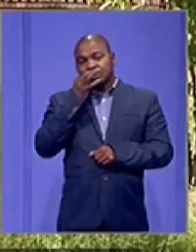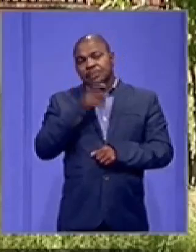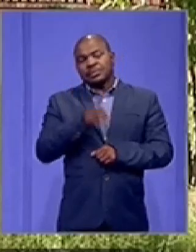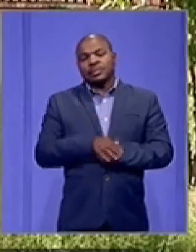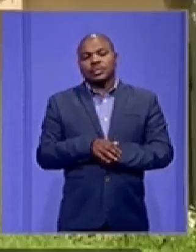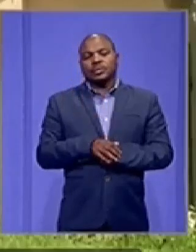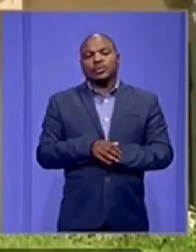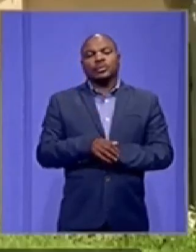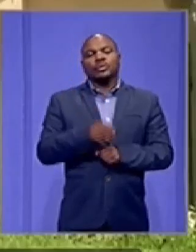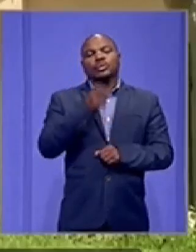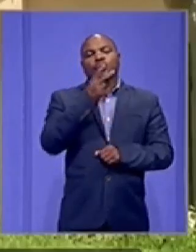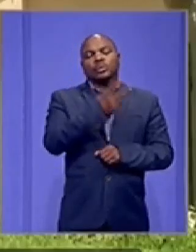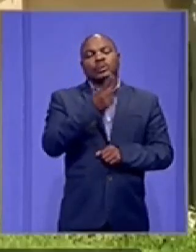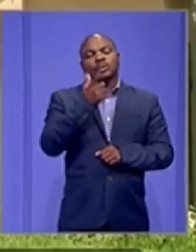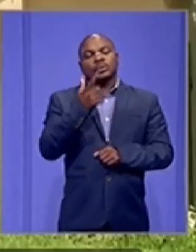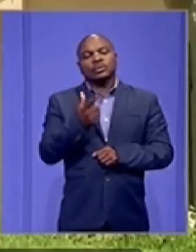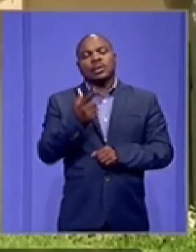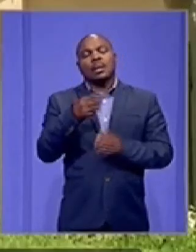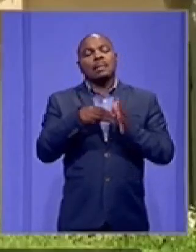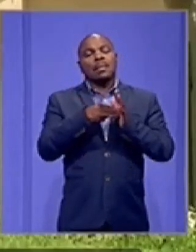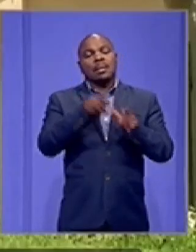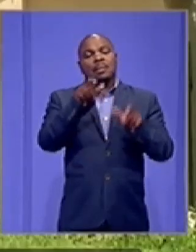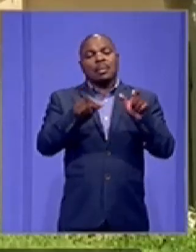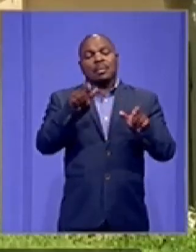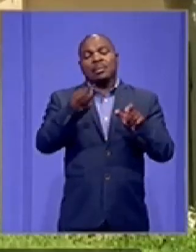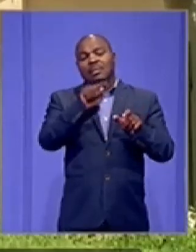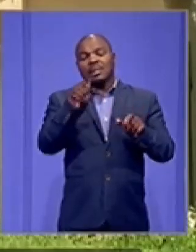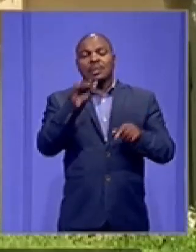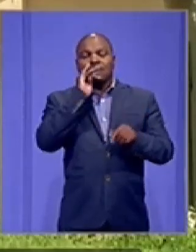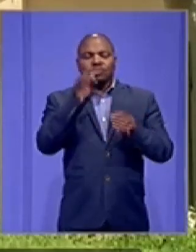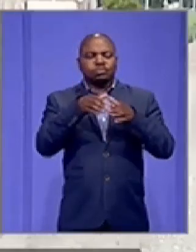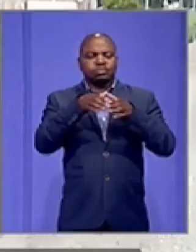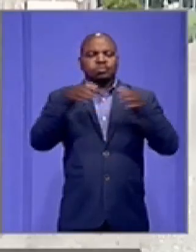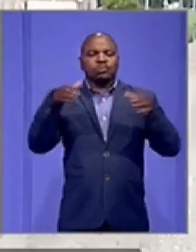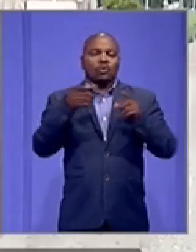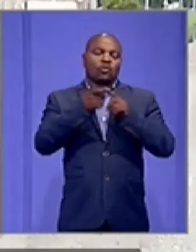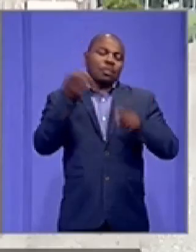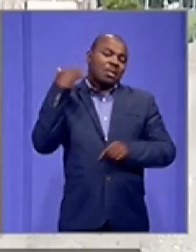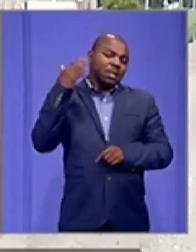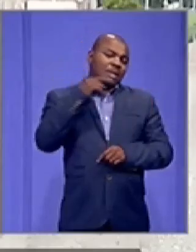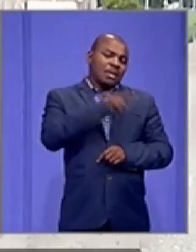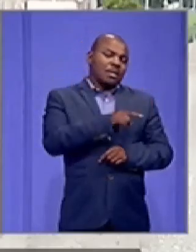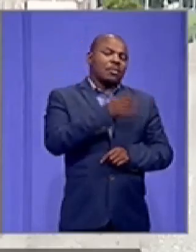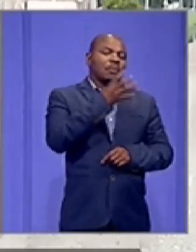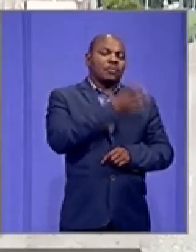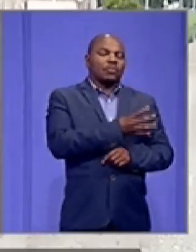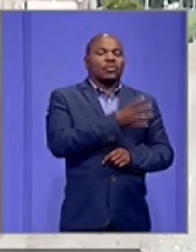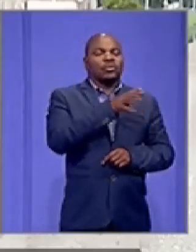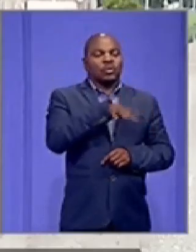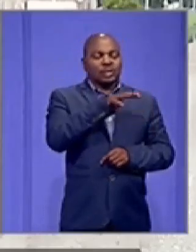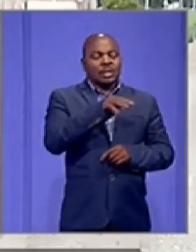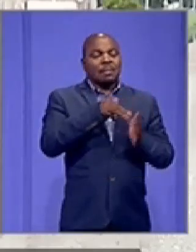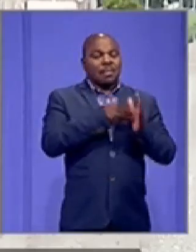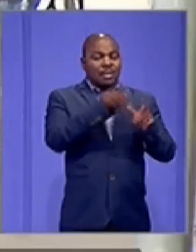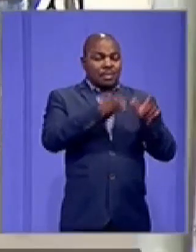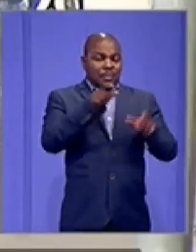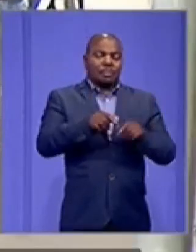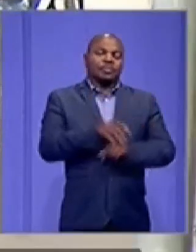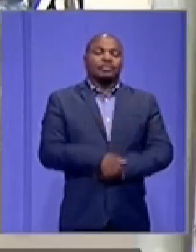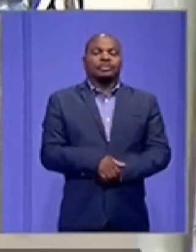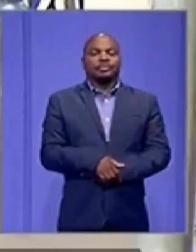dimilione di le 17 mo Afrika Borwa e leng koketsego go tswa go dimilione di le 14 ka 2011.